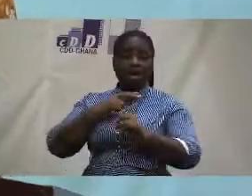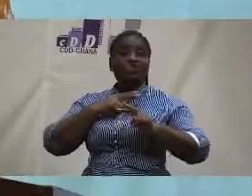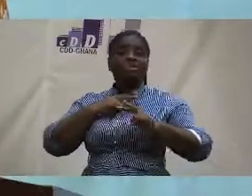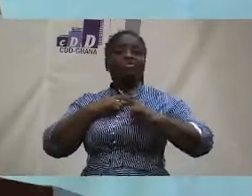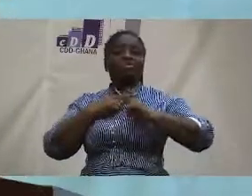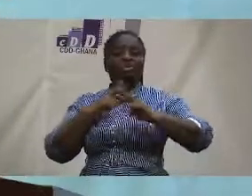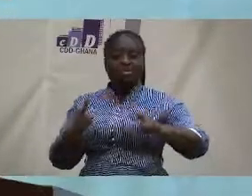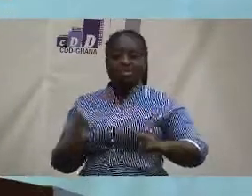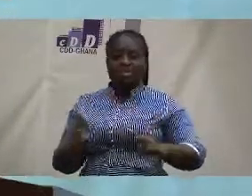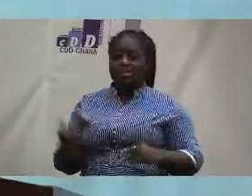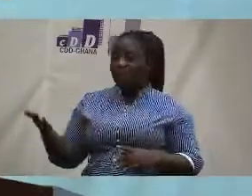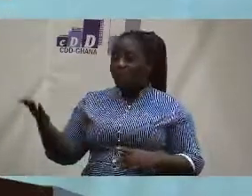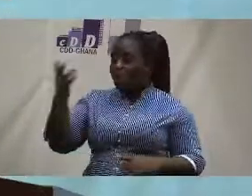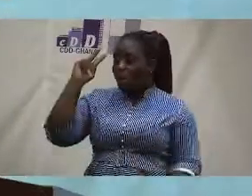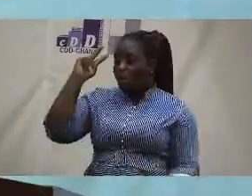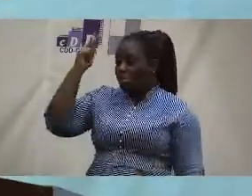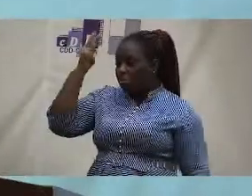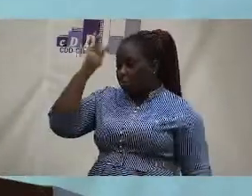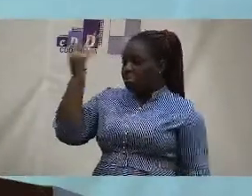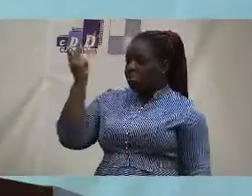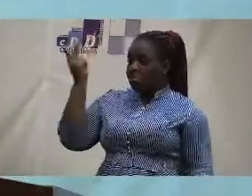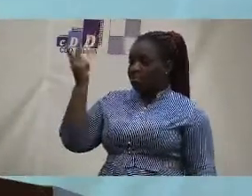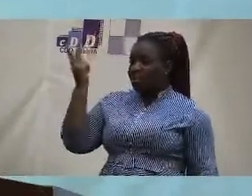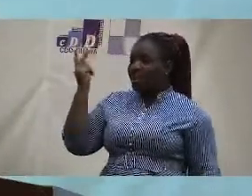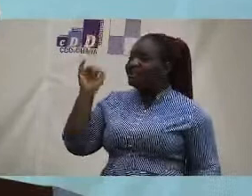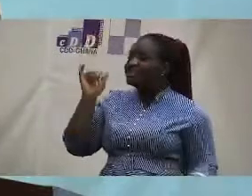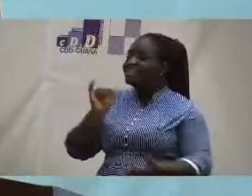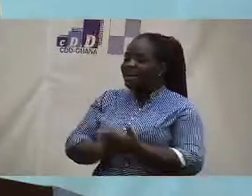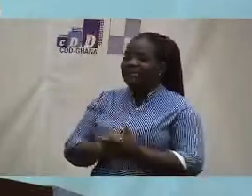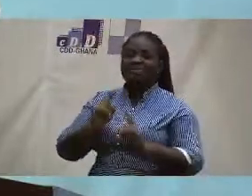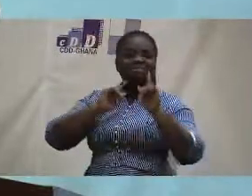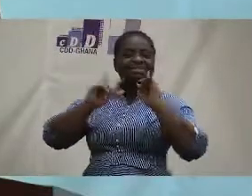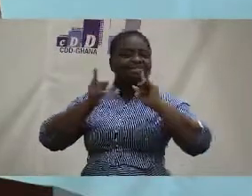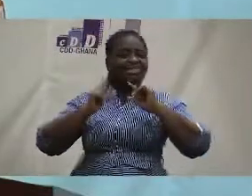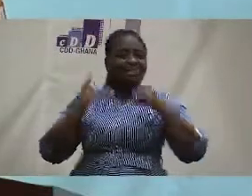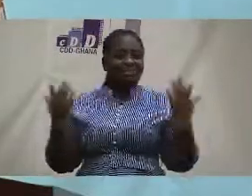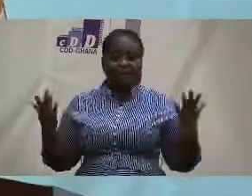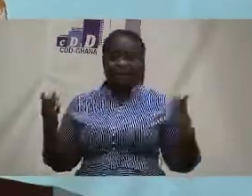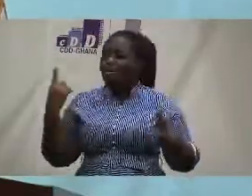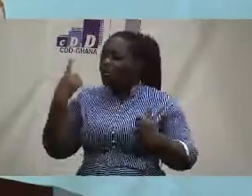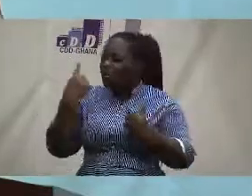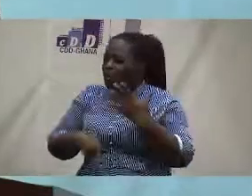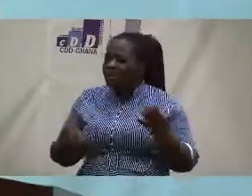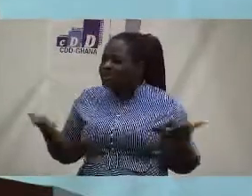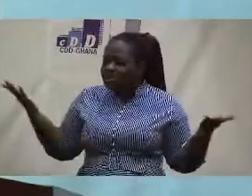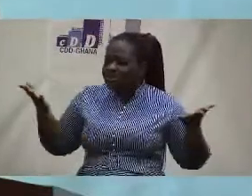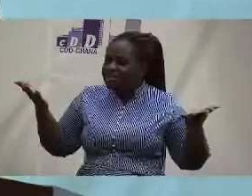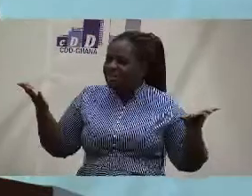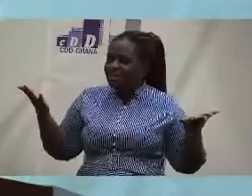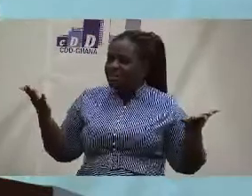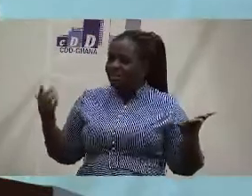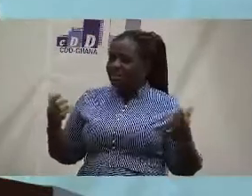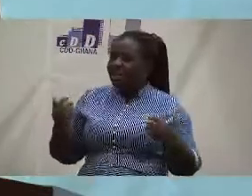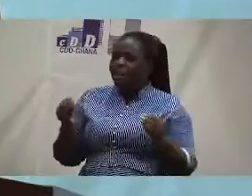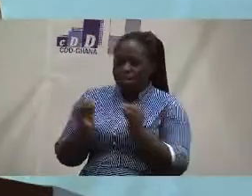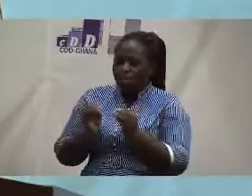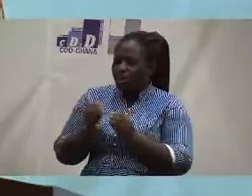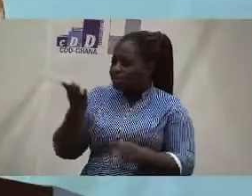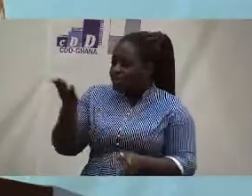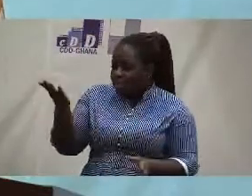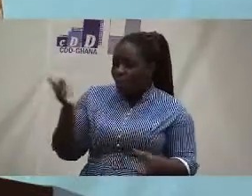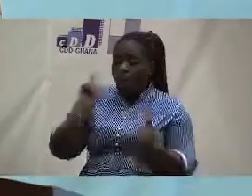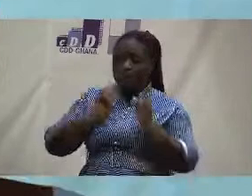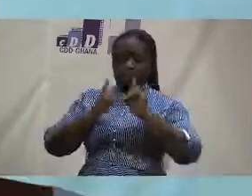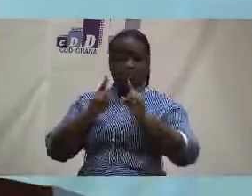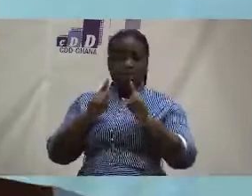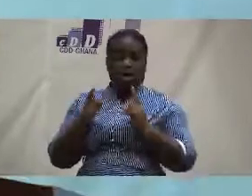in this whole politics of geopolitics that we have been talking about. What is at stake? A lot is at stake when we